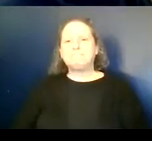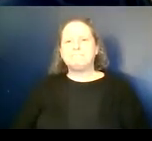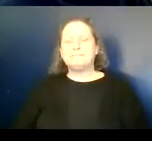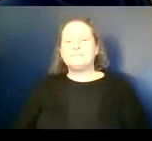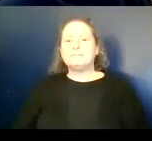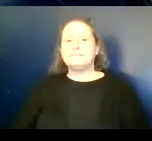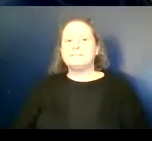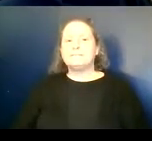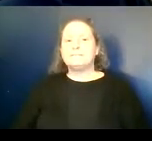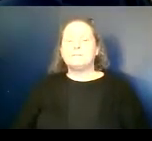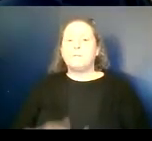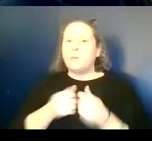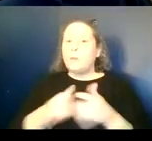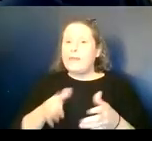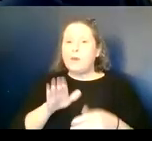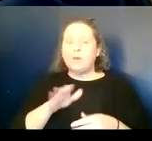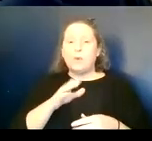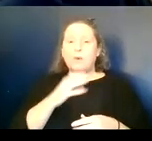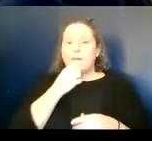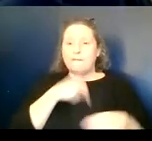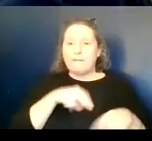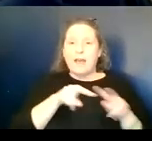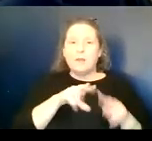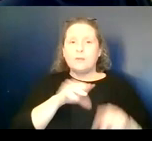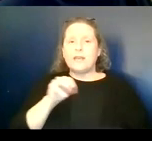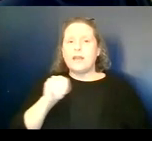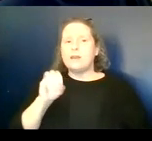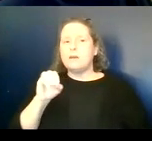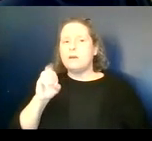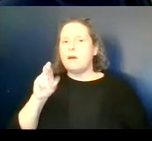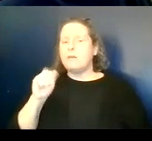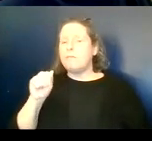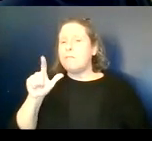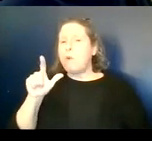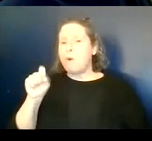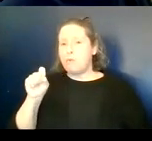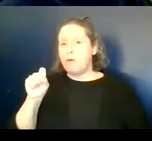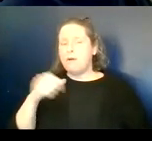Without values and morals, I personally believe that